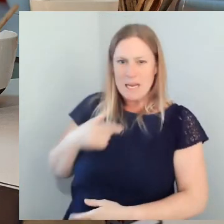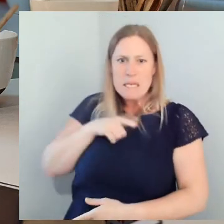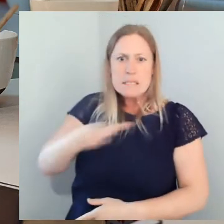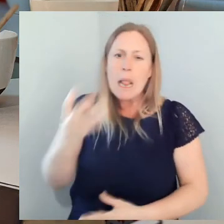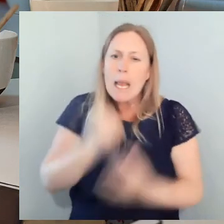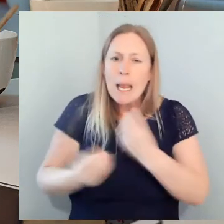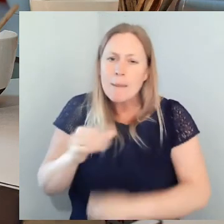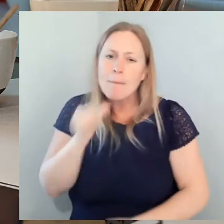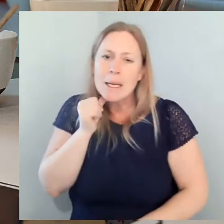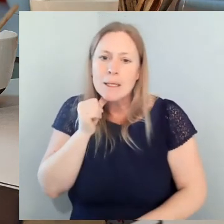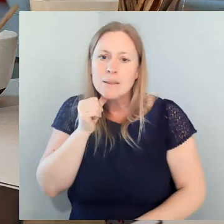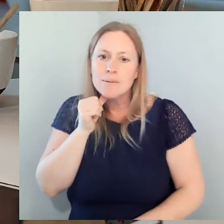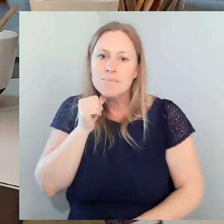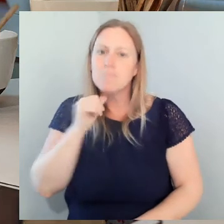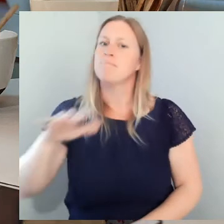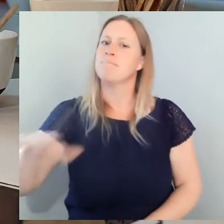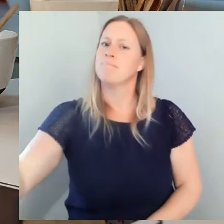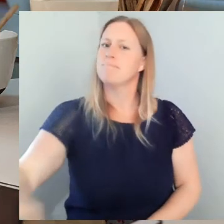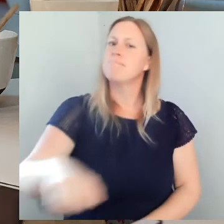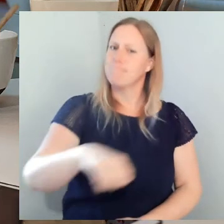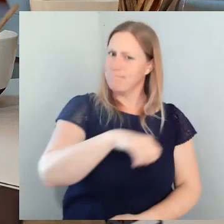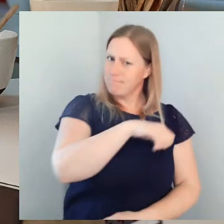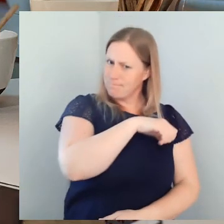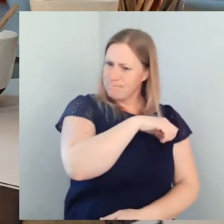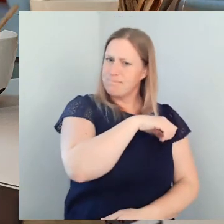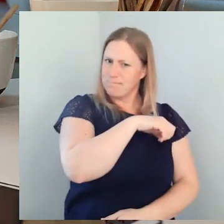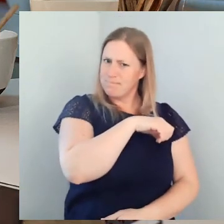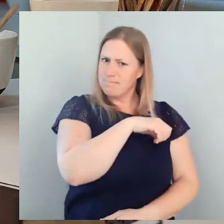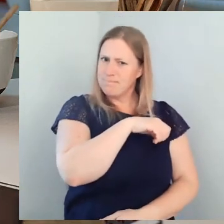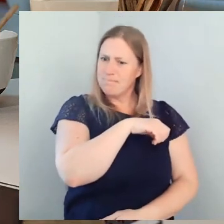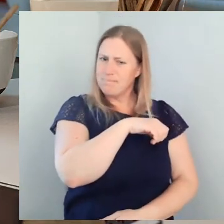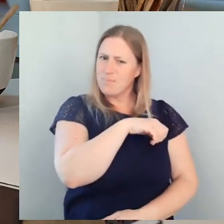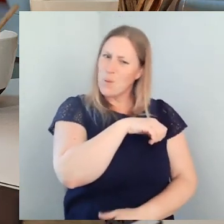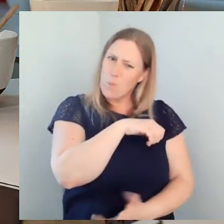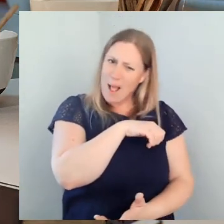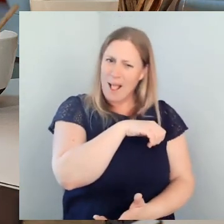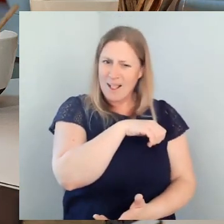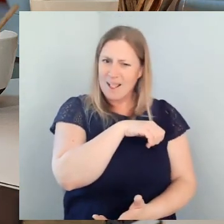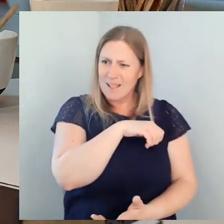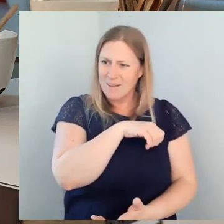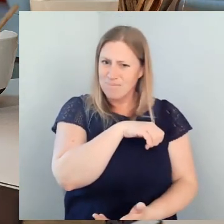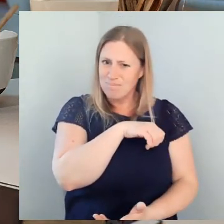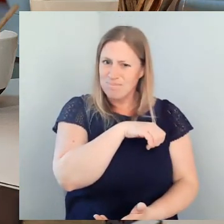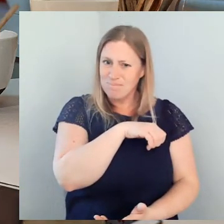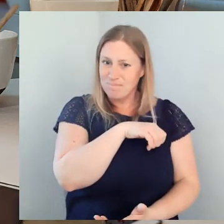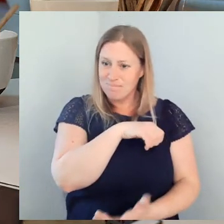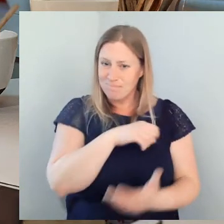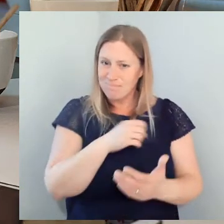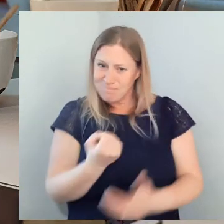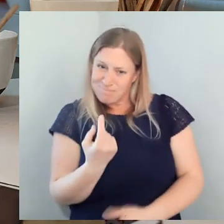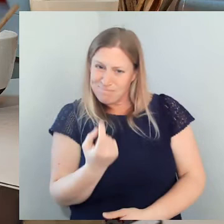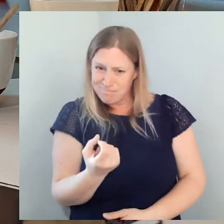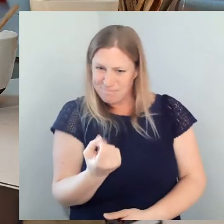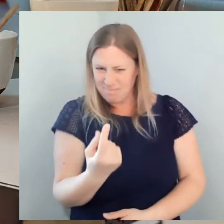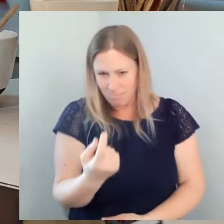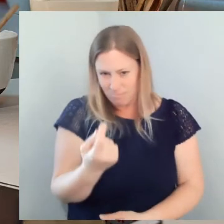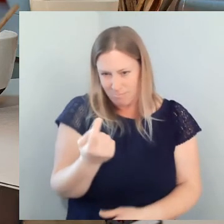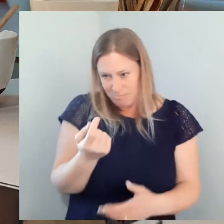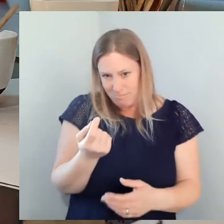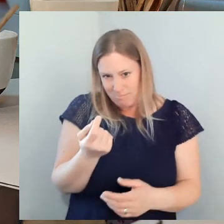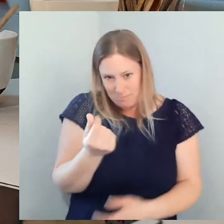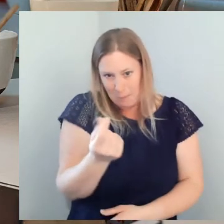out. I took the rolling pin out of her hand. Pippa papered over a smile. I said,